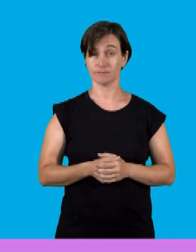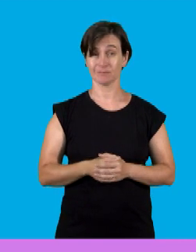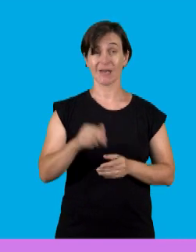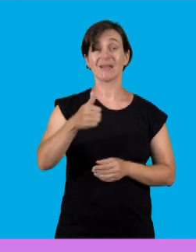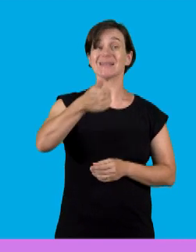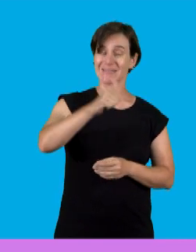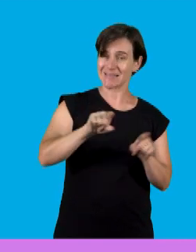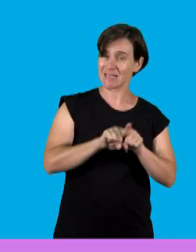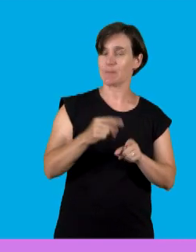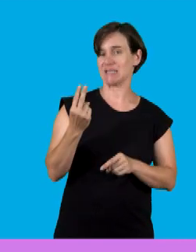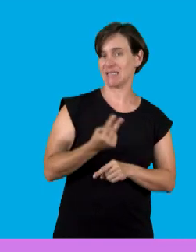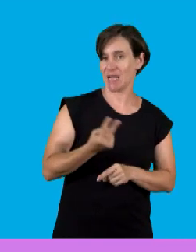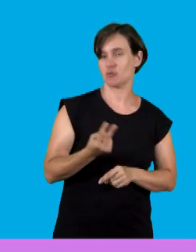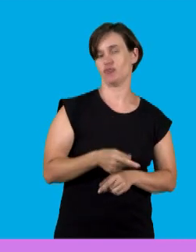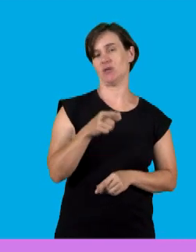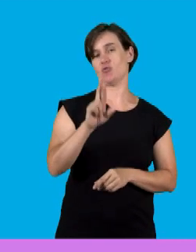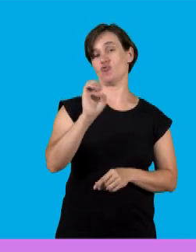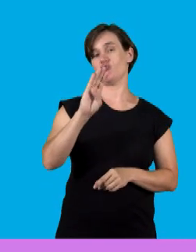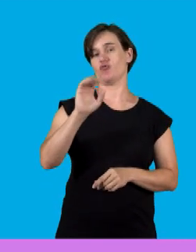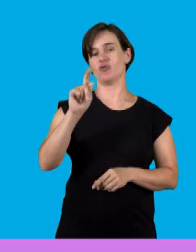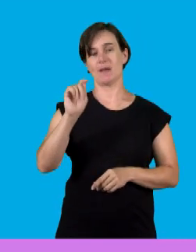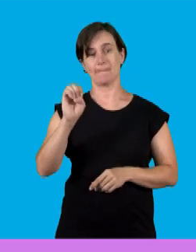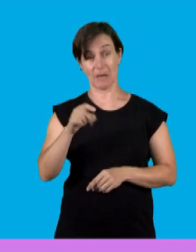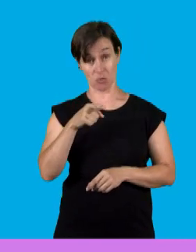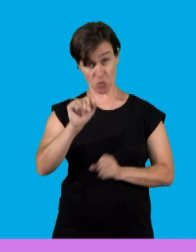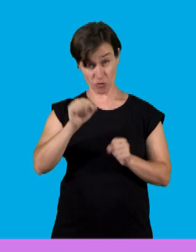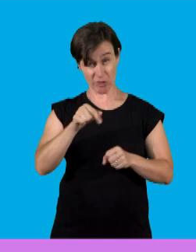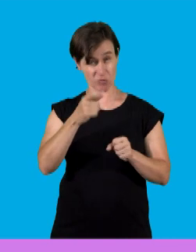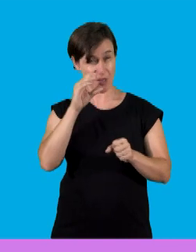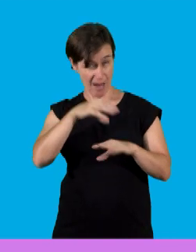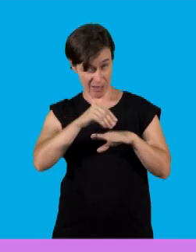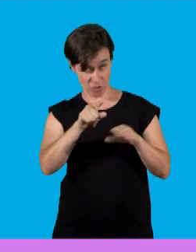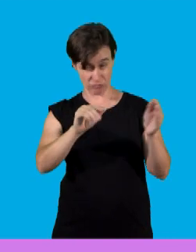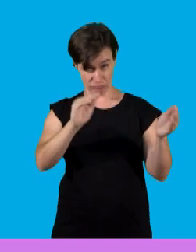As well as for the secondary rebate. We agree on that?